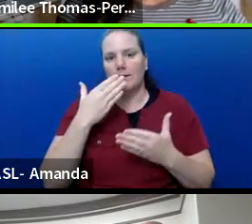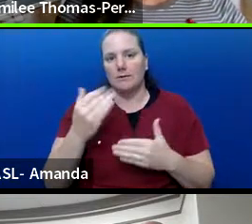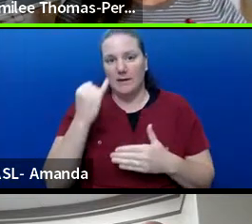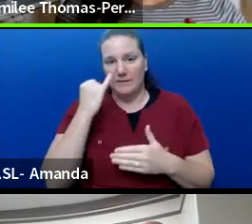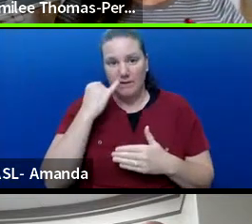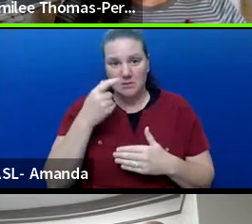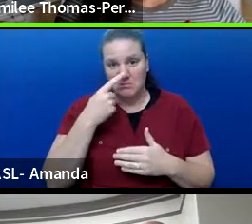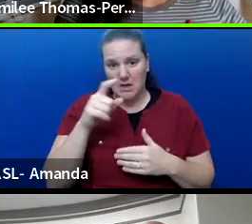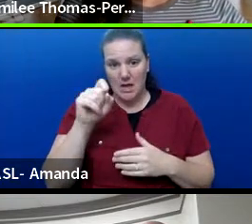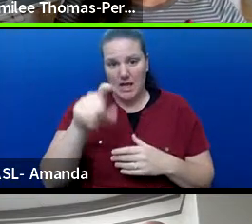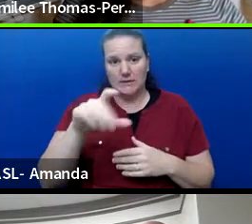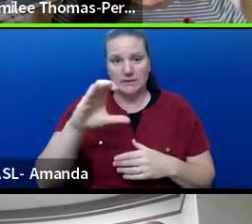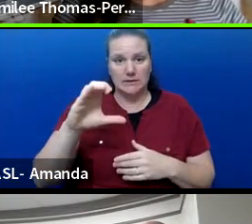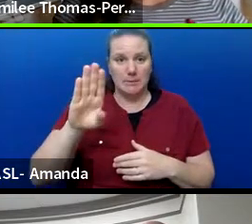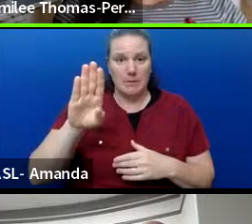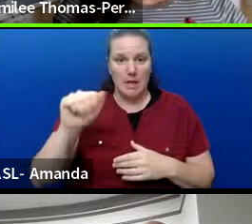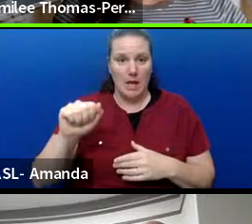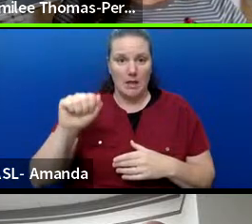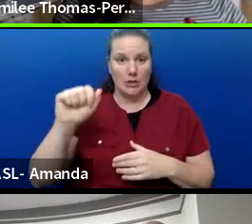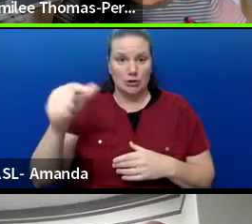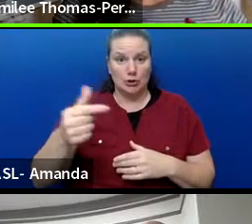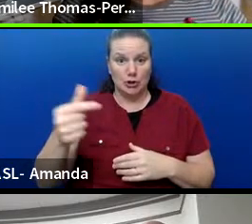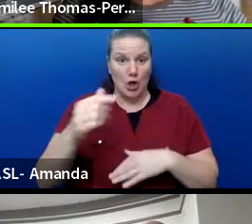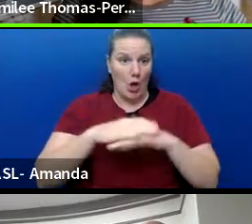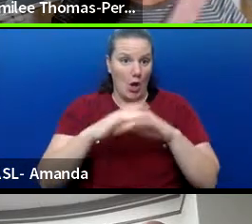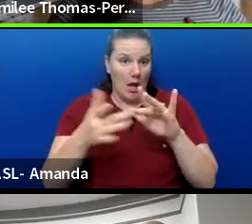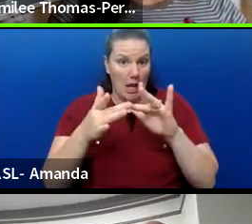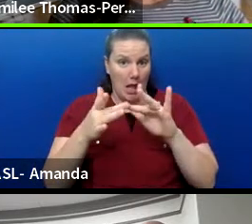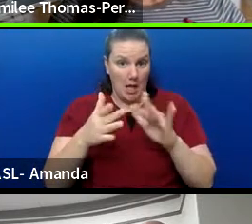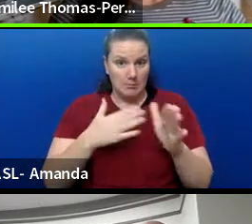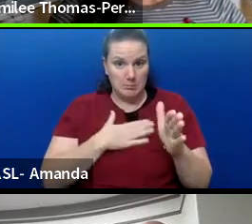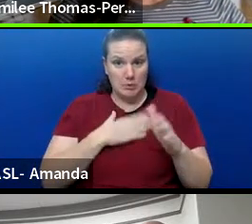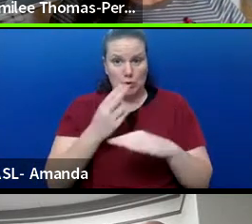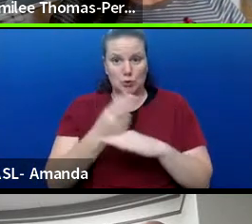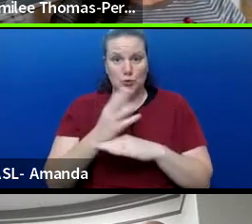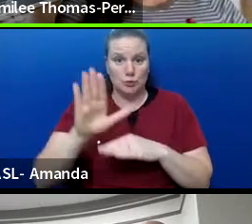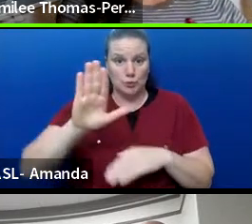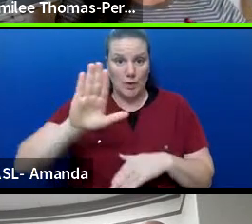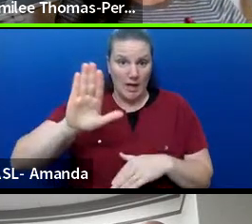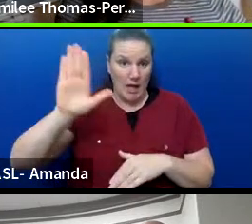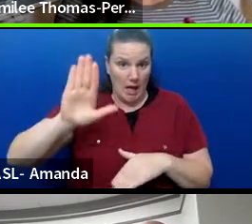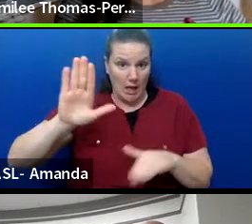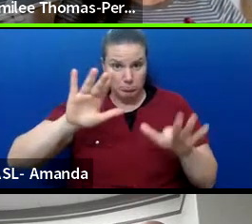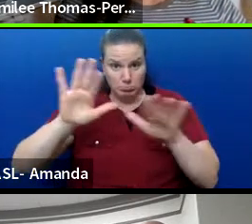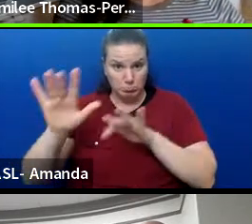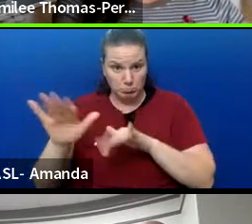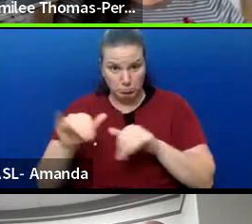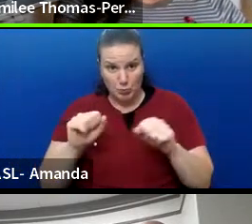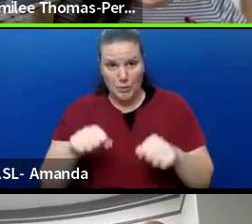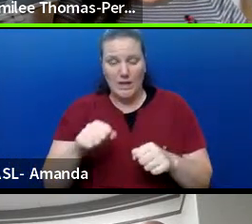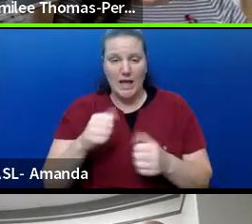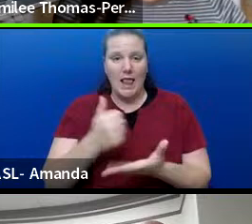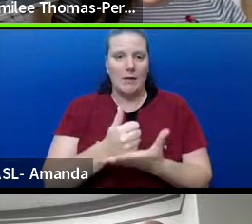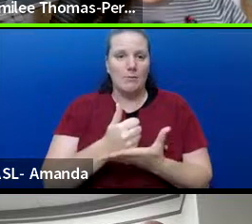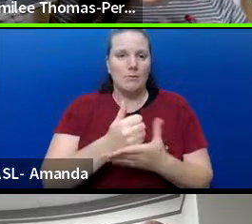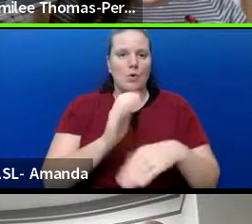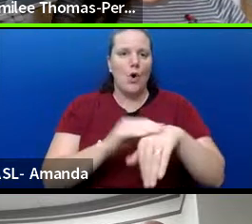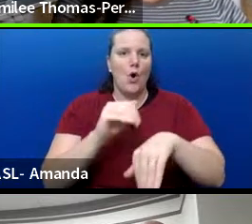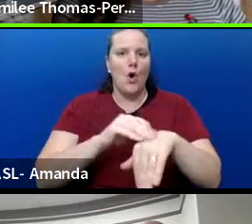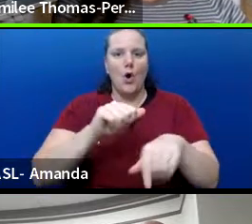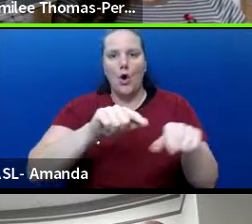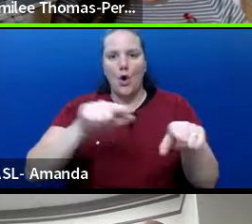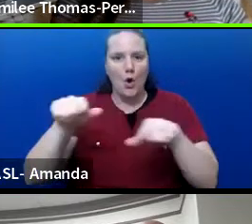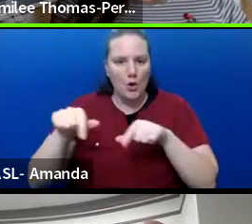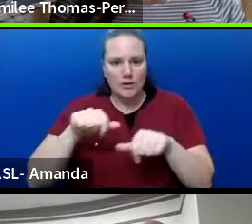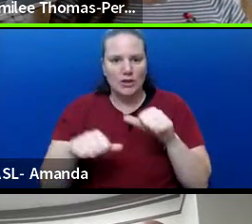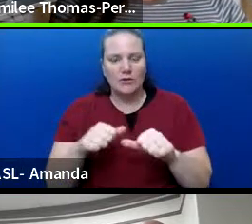the CBAG members online to please use the raise hand feature so that we can help call on each other. And I will go ahead